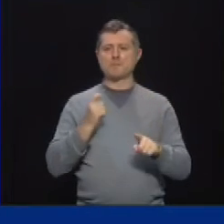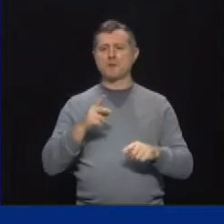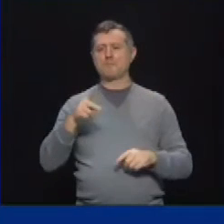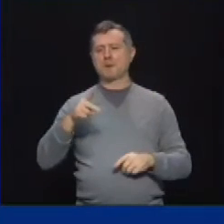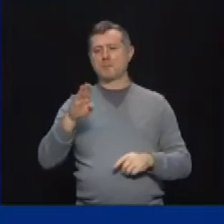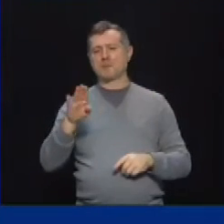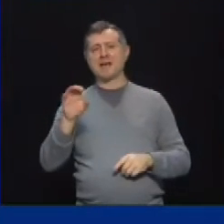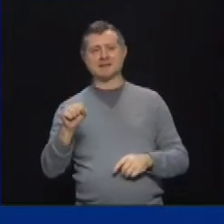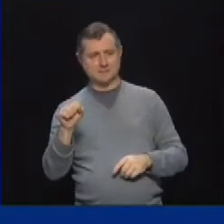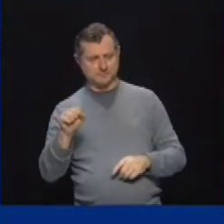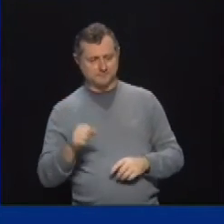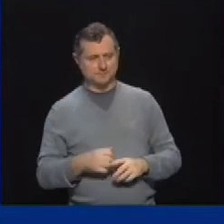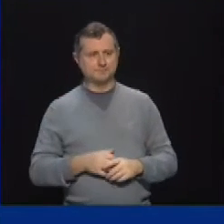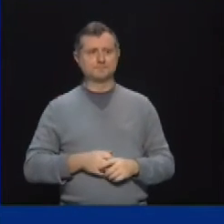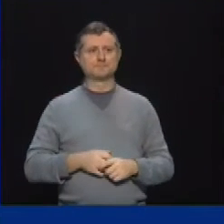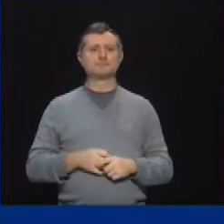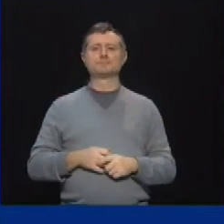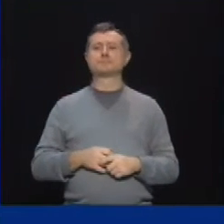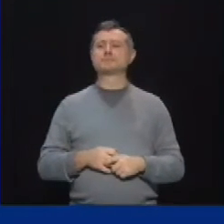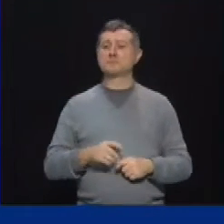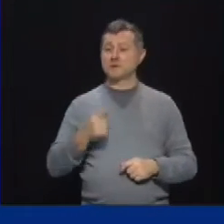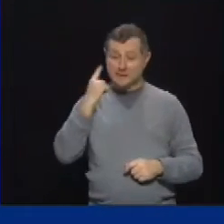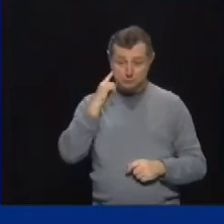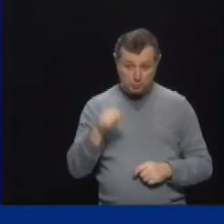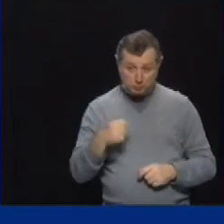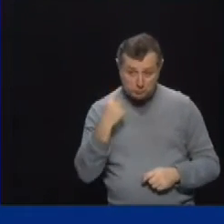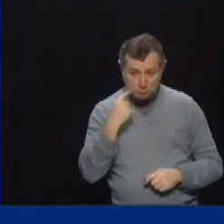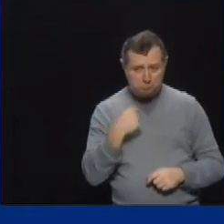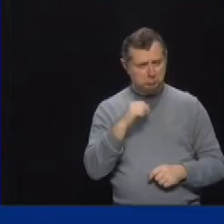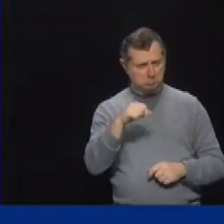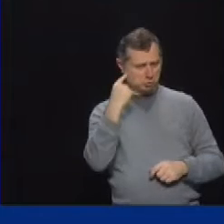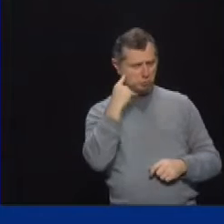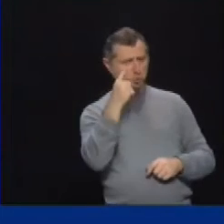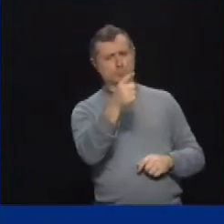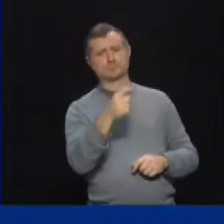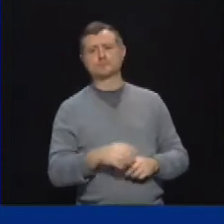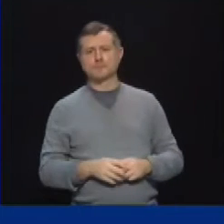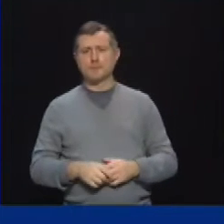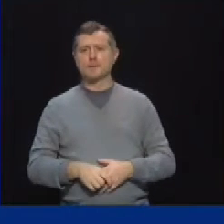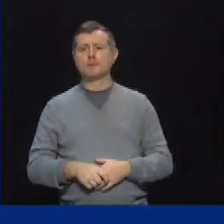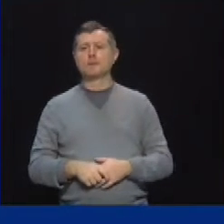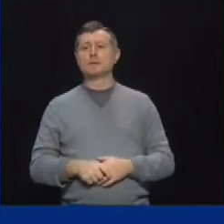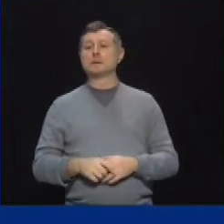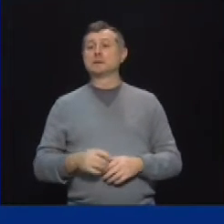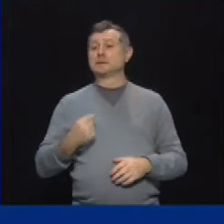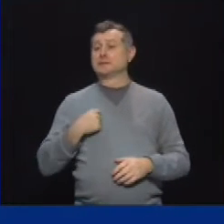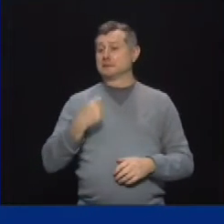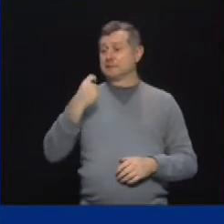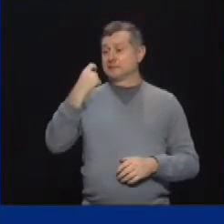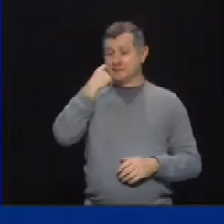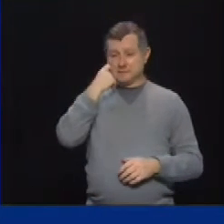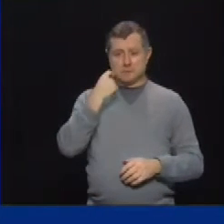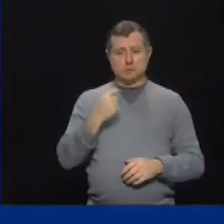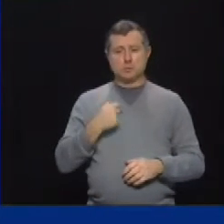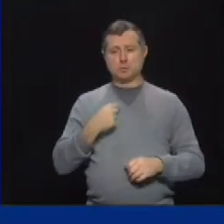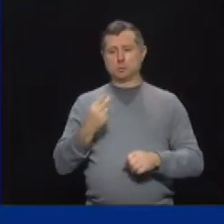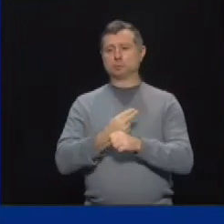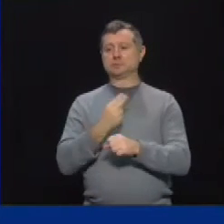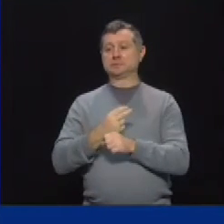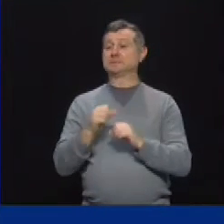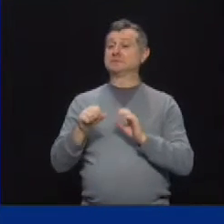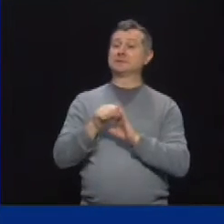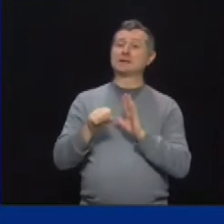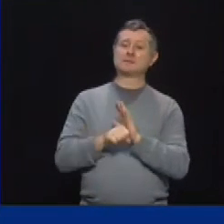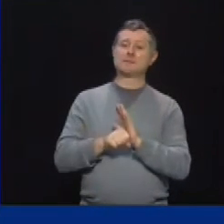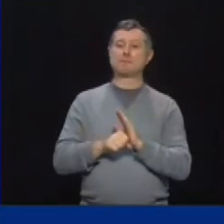hear me? Sure can. All right. So in recent weeks, you used the Public Health Council, the State Public Health Council, to issue